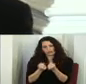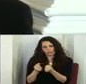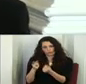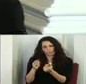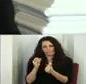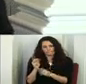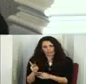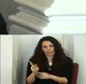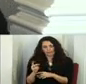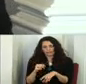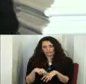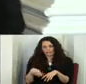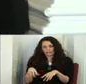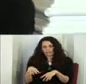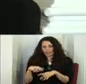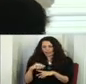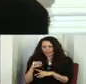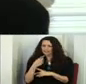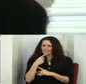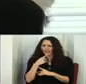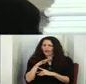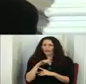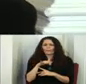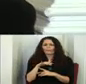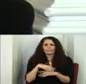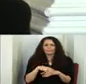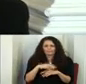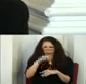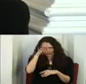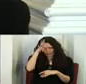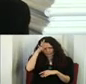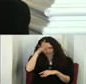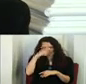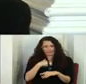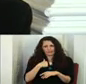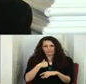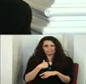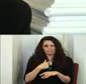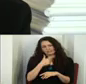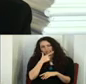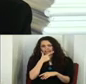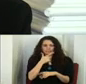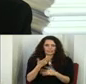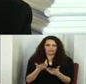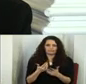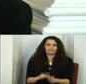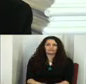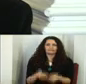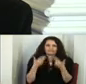mother, and she said, "Oh, by the way, Dad, I'm lesbian."